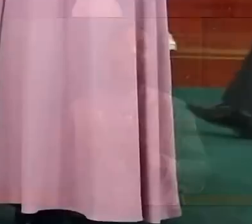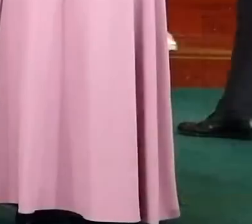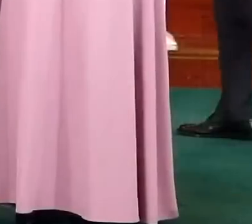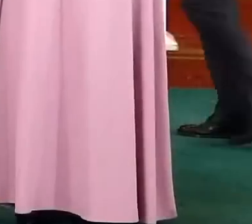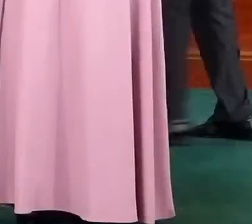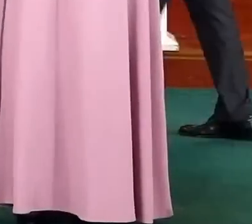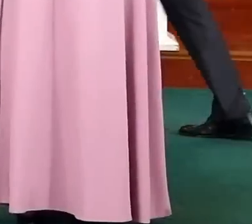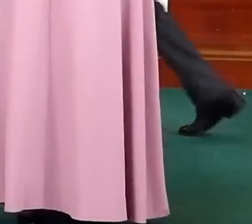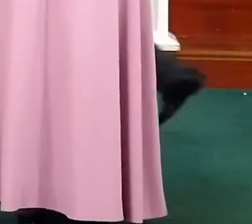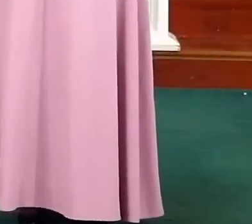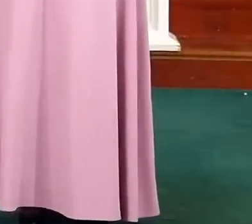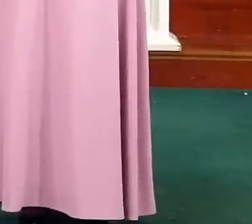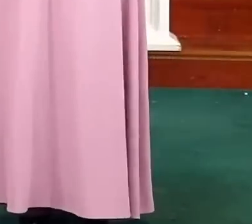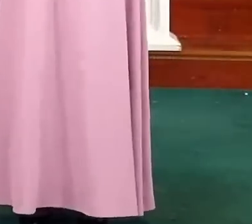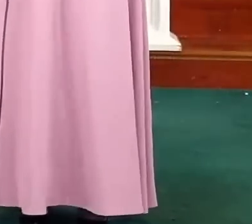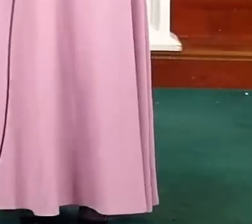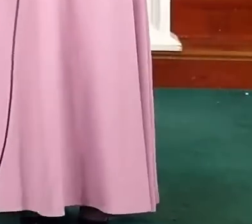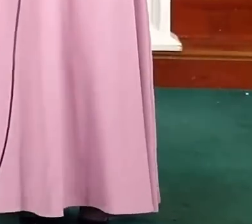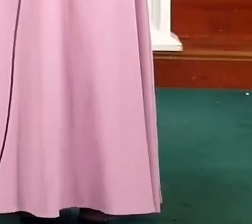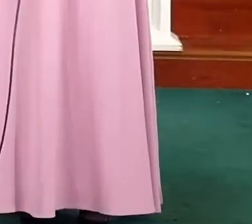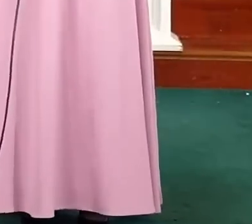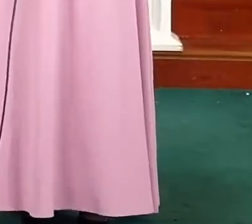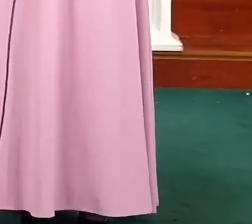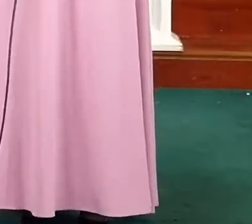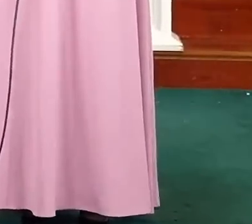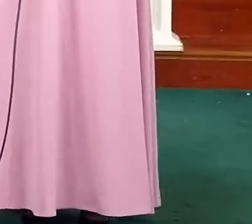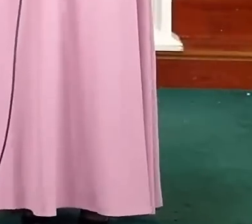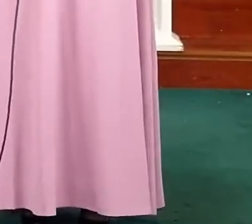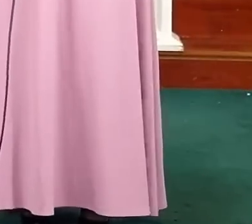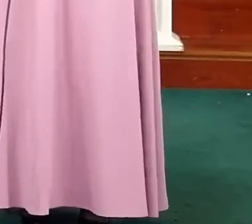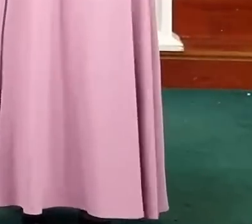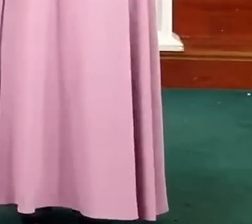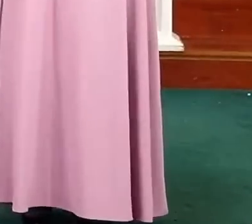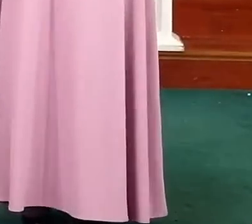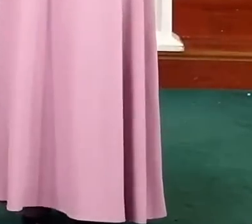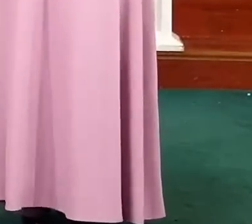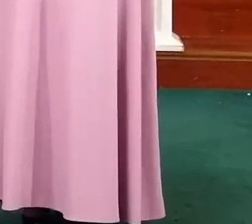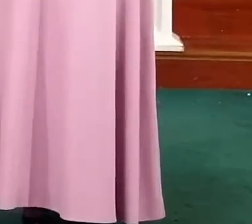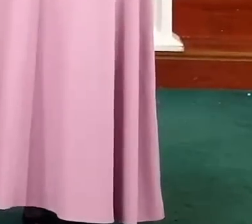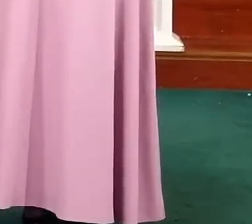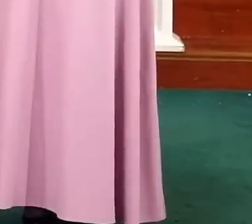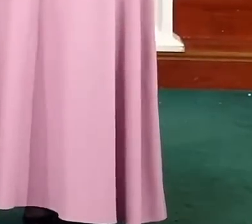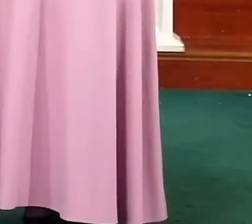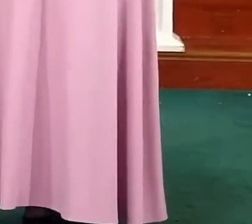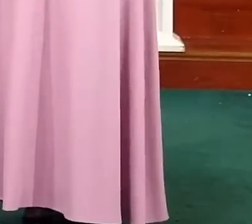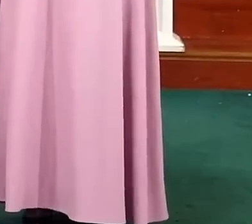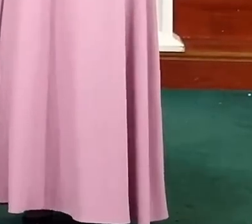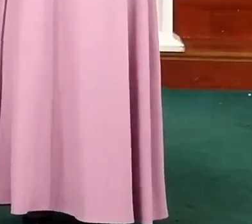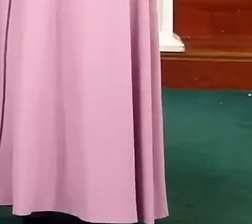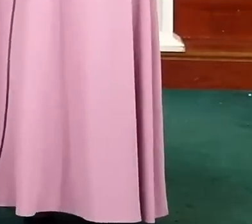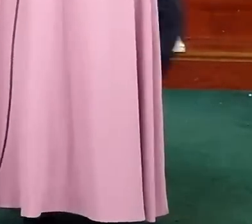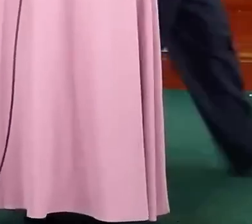praise the Lord, praise the Lord, praise the Lord, praise the Lord, praise the Lord, praise the Lord, come.